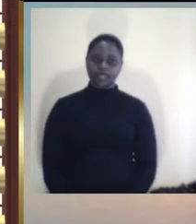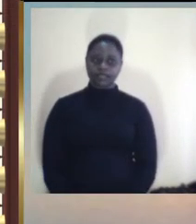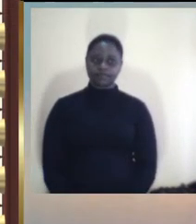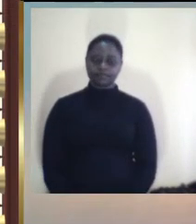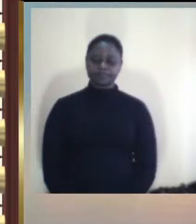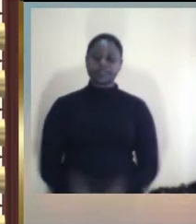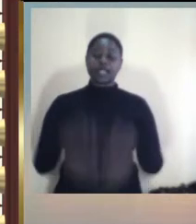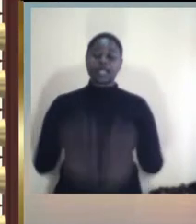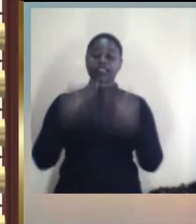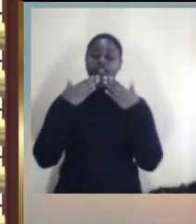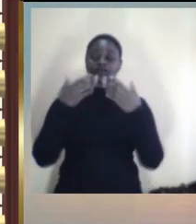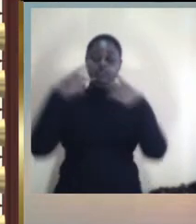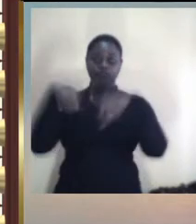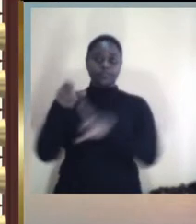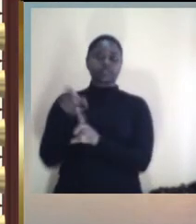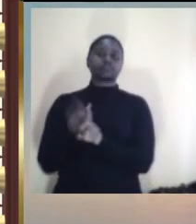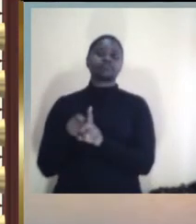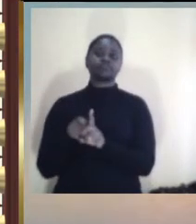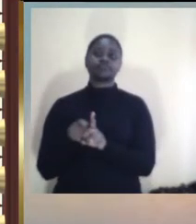Thank you, Chairperson.